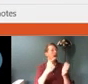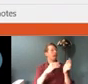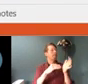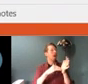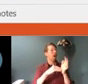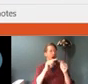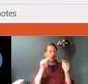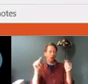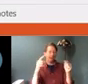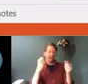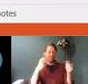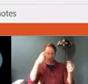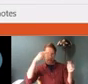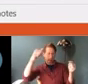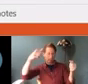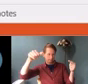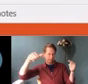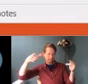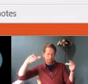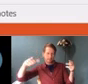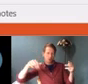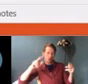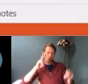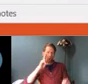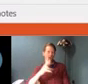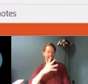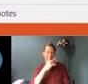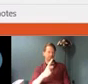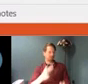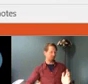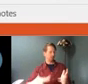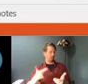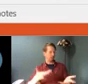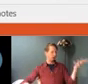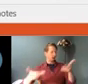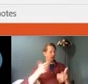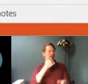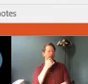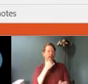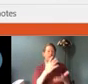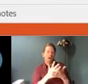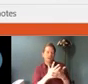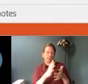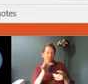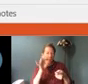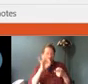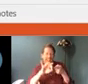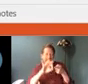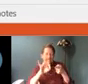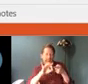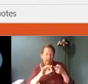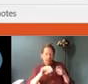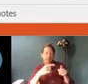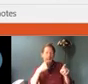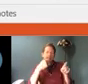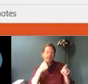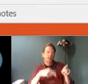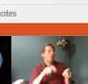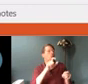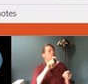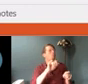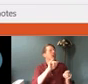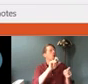named, well, these seem random numbers, but actually if we find the numbers after the letter D, that gives us a clue which chromosomes they